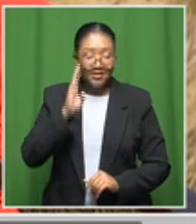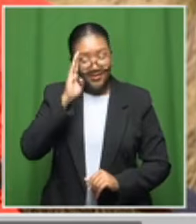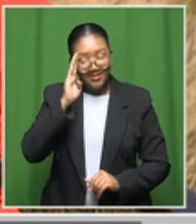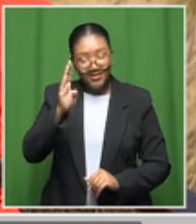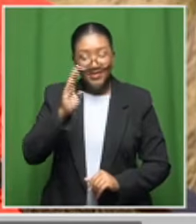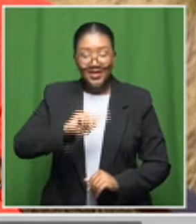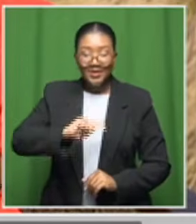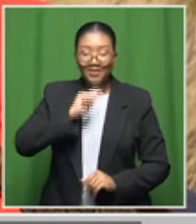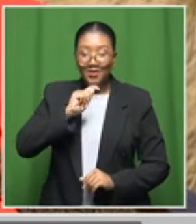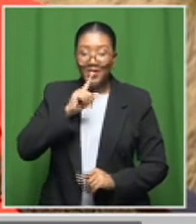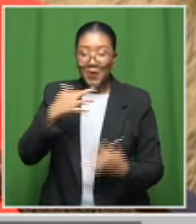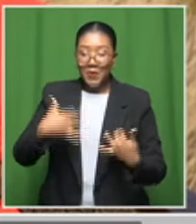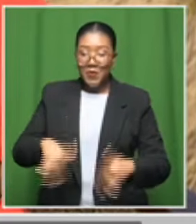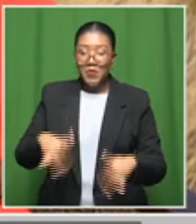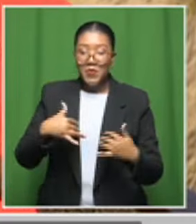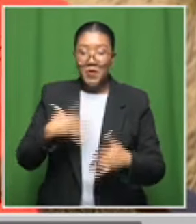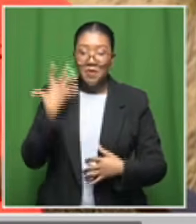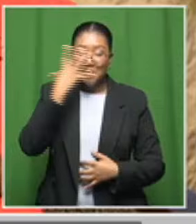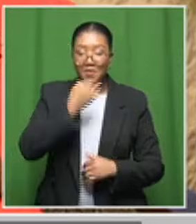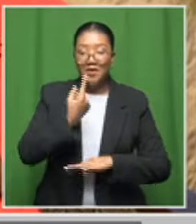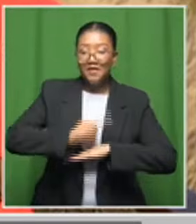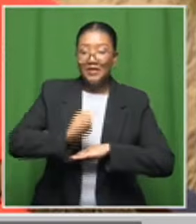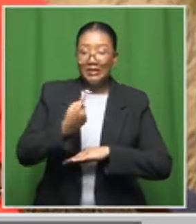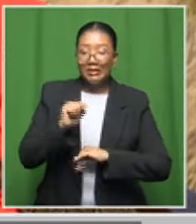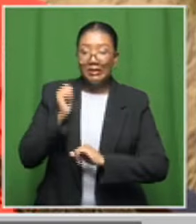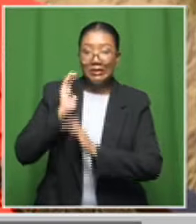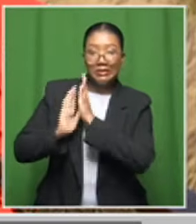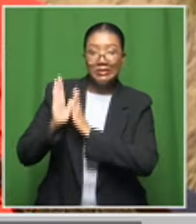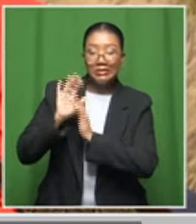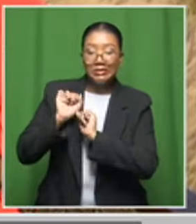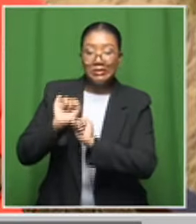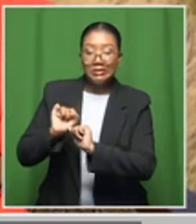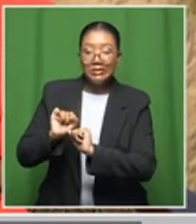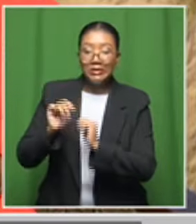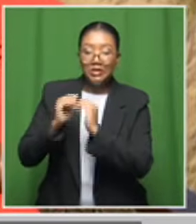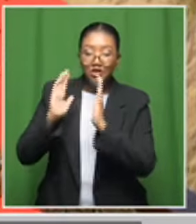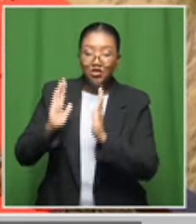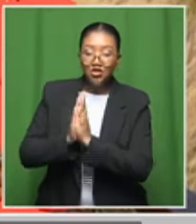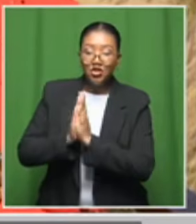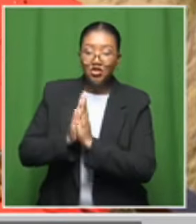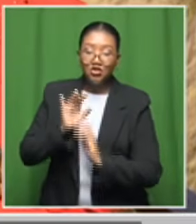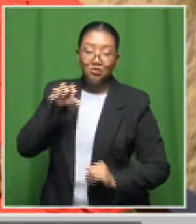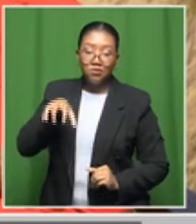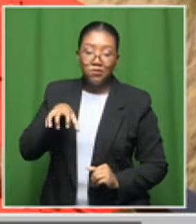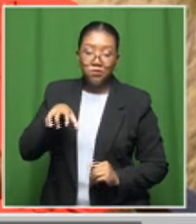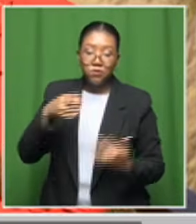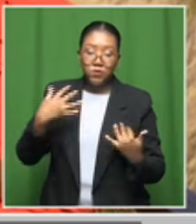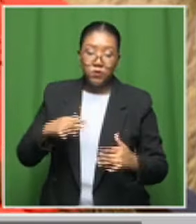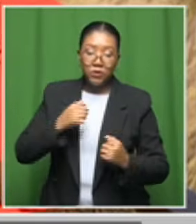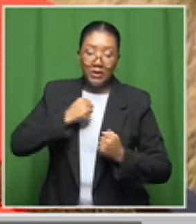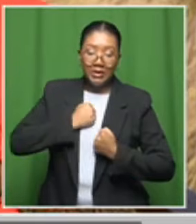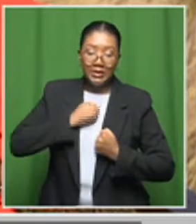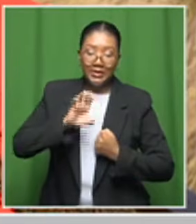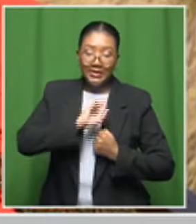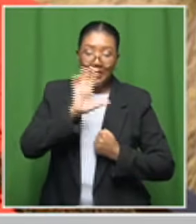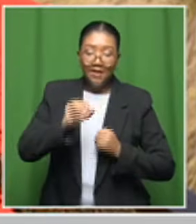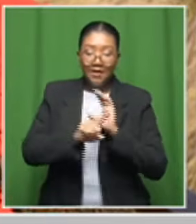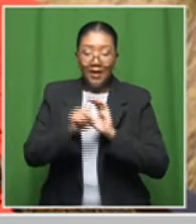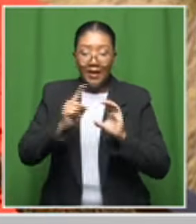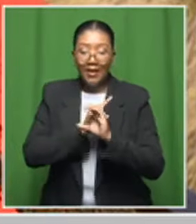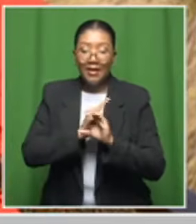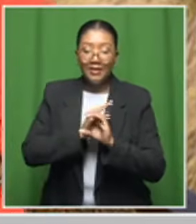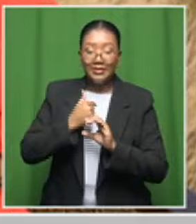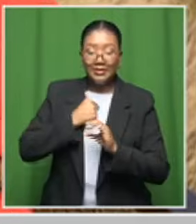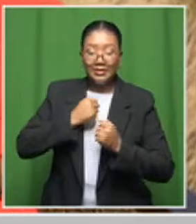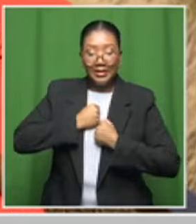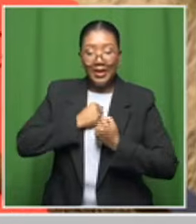a glorious day, of course, given the history and the significance of this church for South Africa and our country at large. So talk to us about the processes